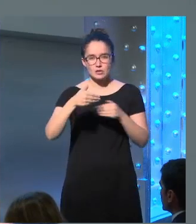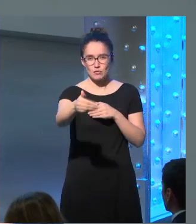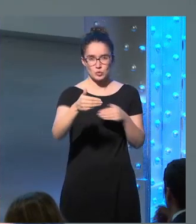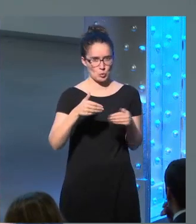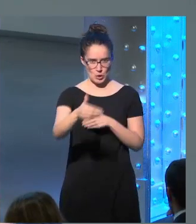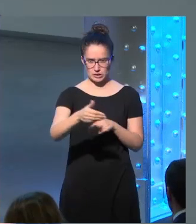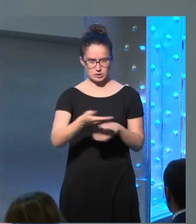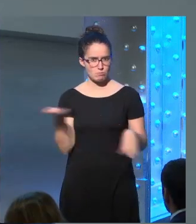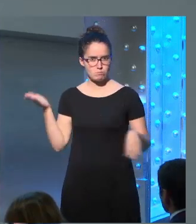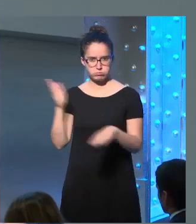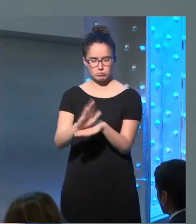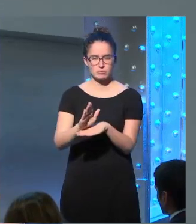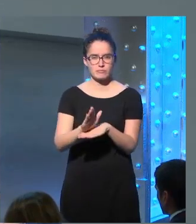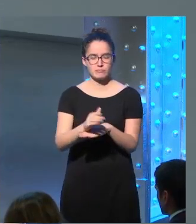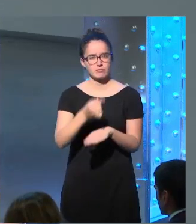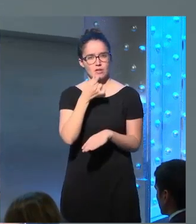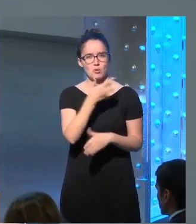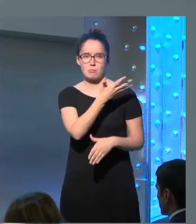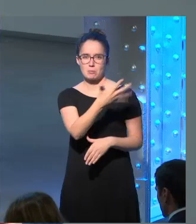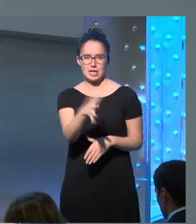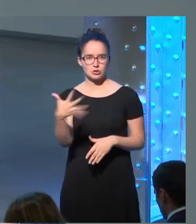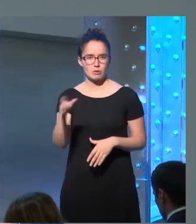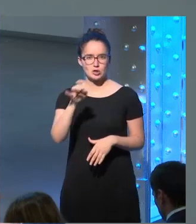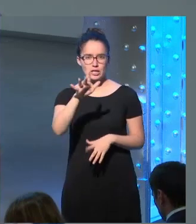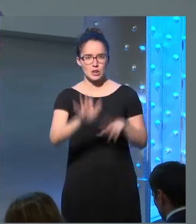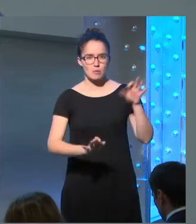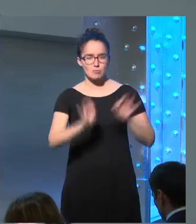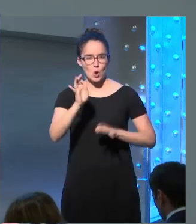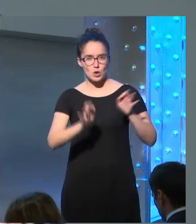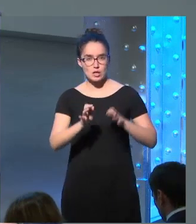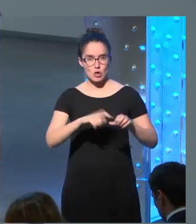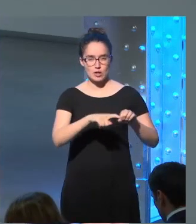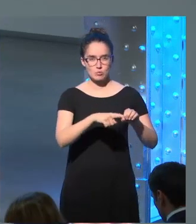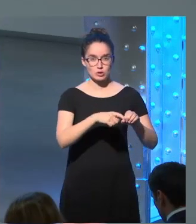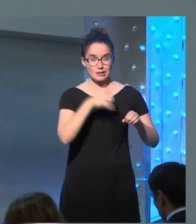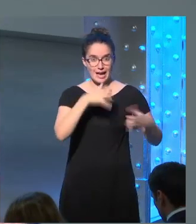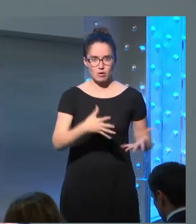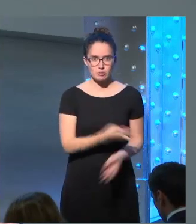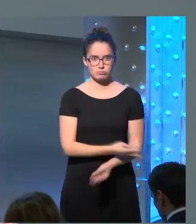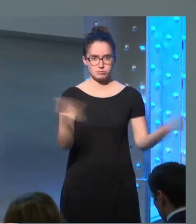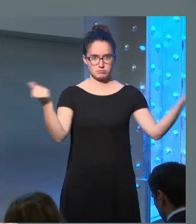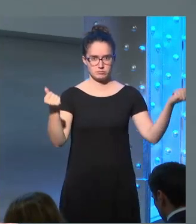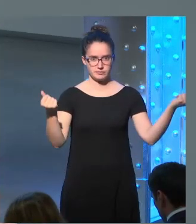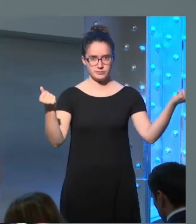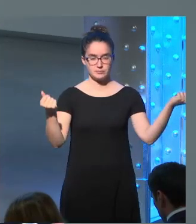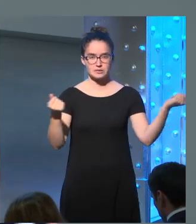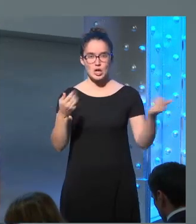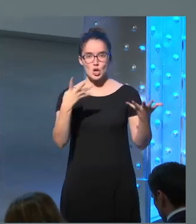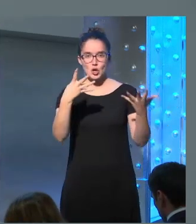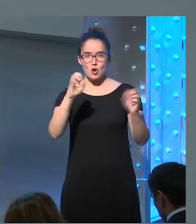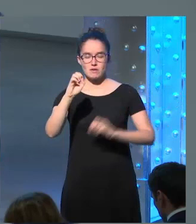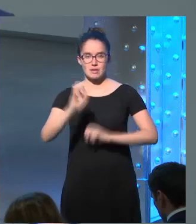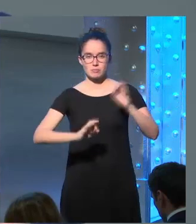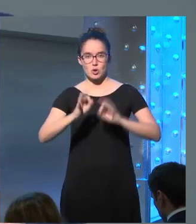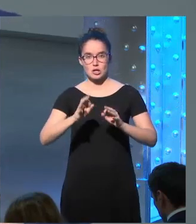future competences and skills that is there's going to be in the future. We said that